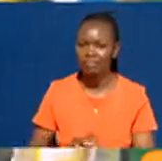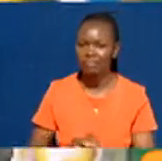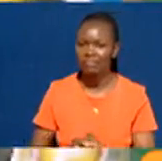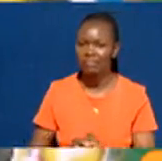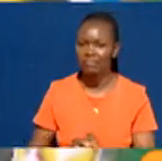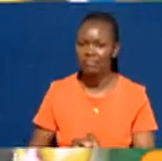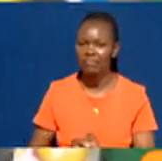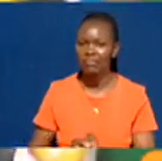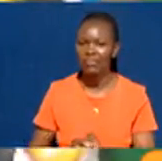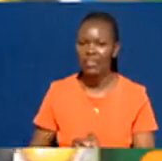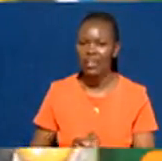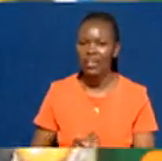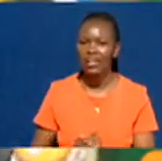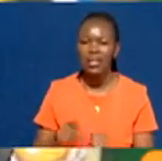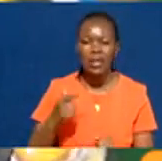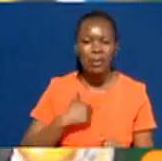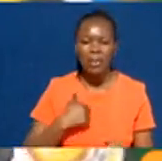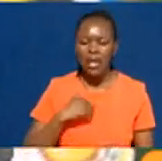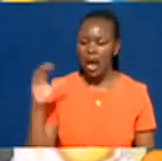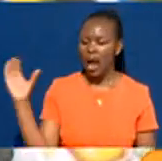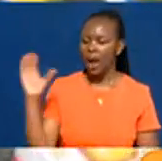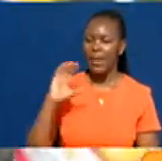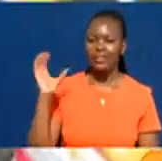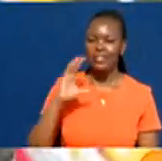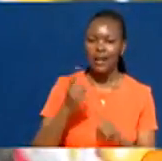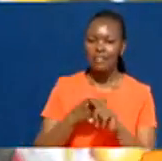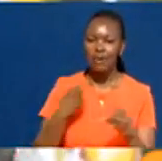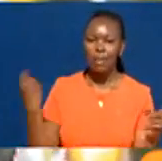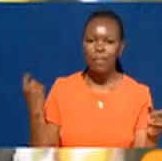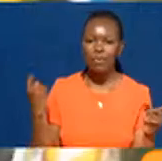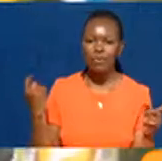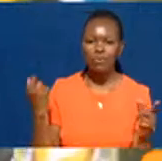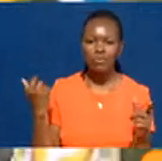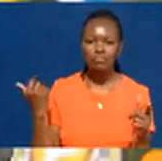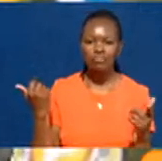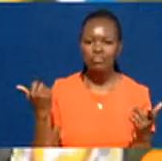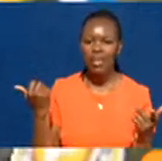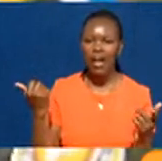a citizen from nowhere come true. As I have told you,